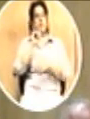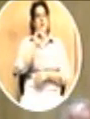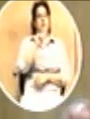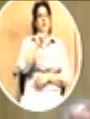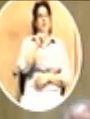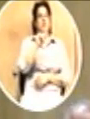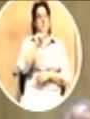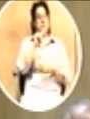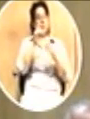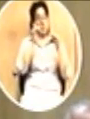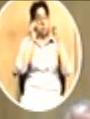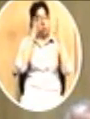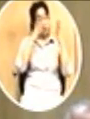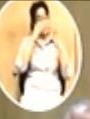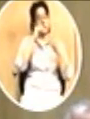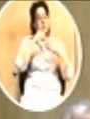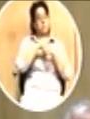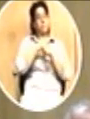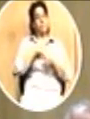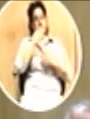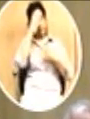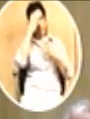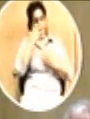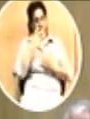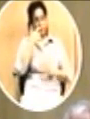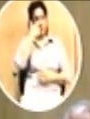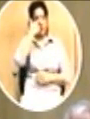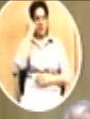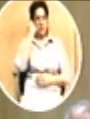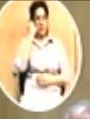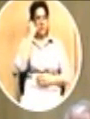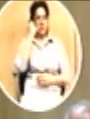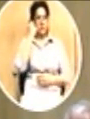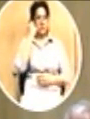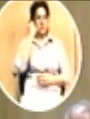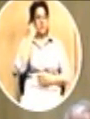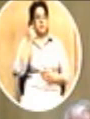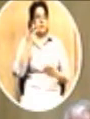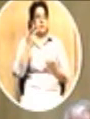It's appalling, and it saddens me because I think